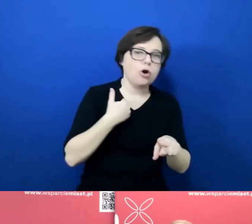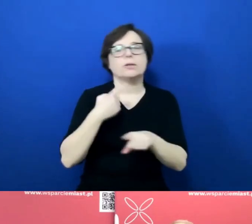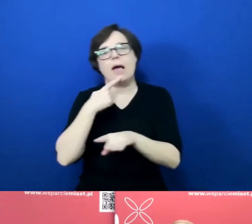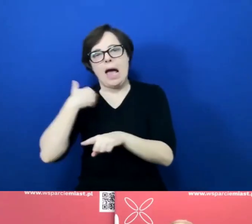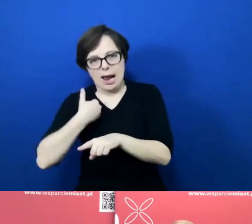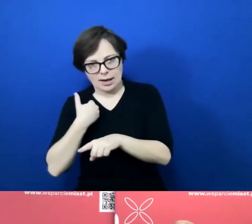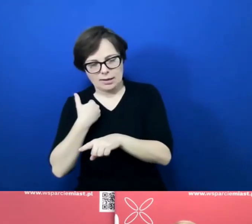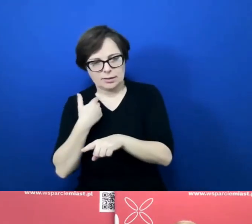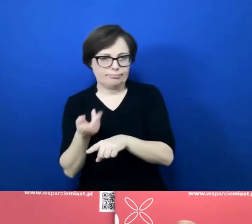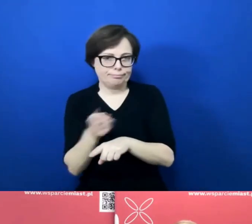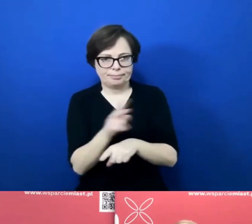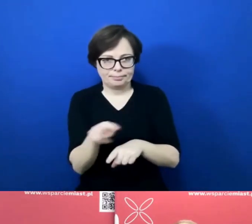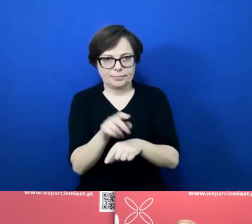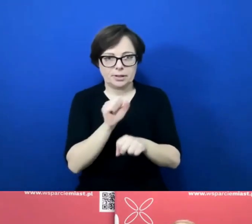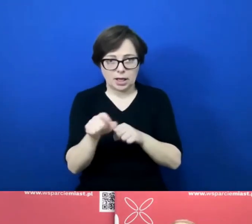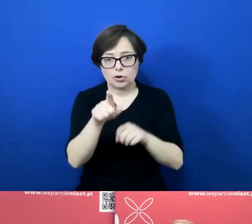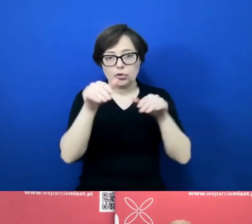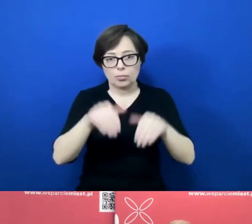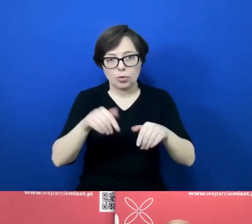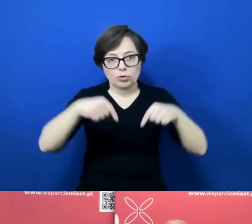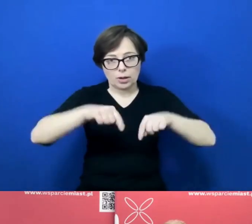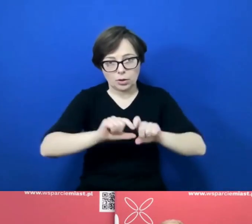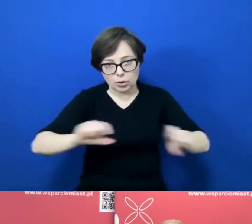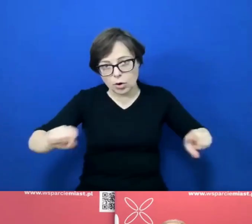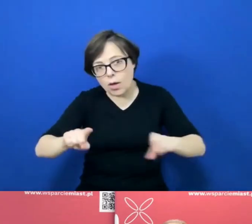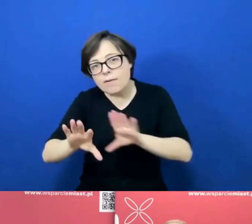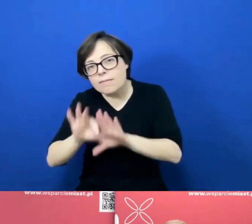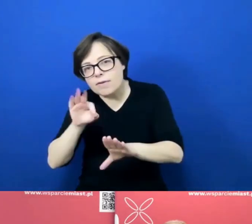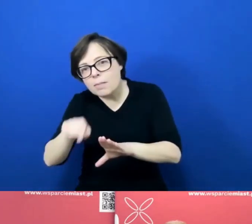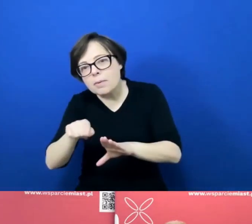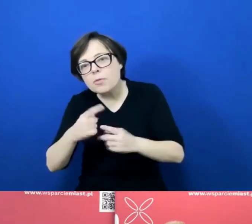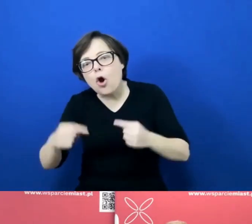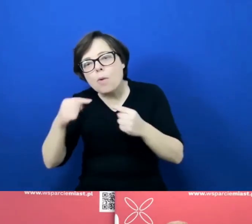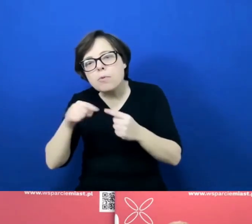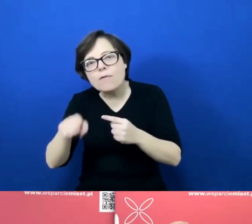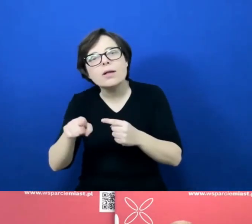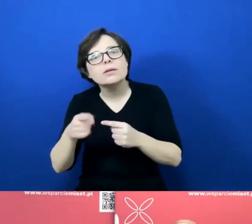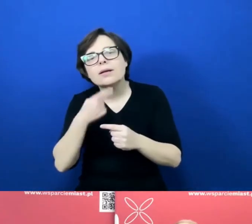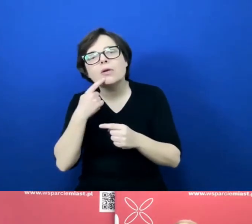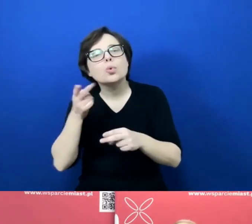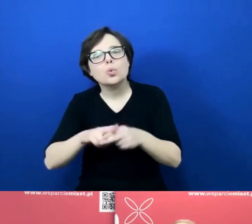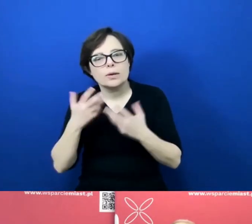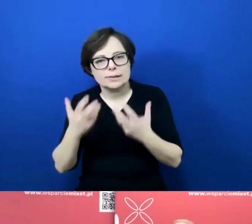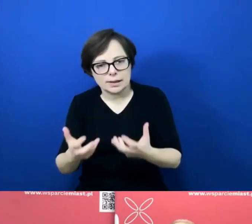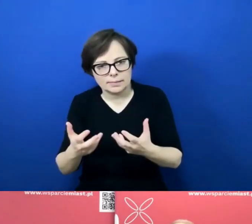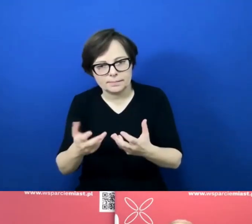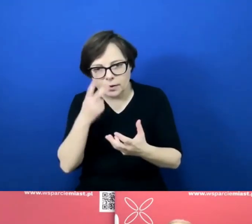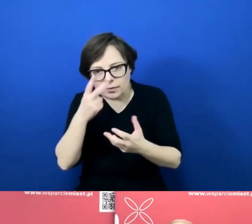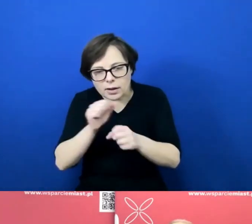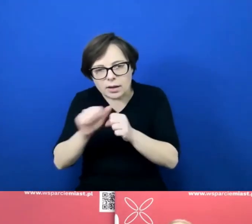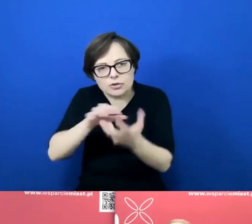into English and Polish, so I'd like to remind you that you can choose the right audio channel. In the lower bottom